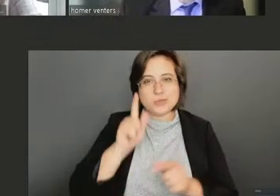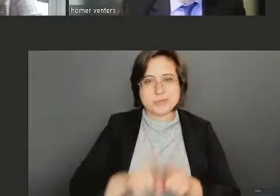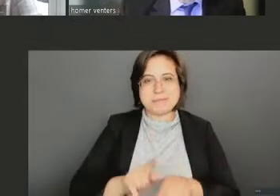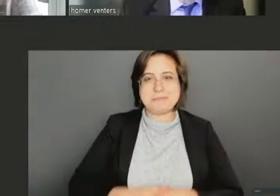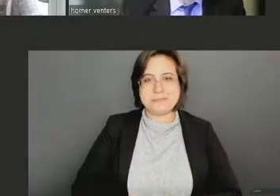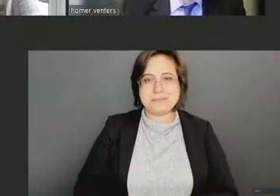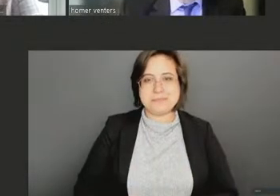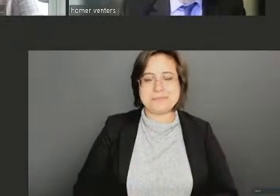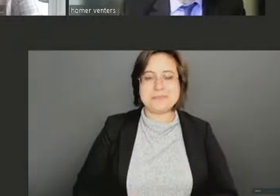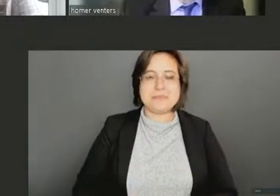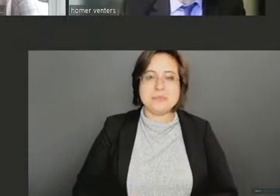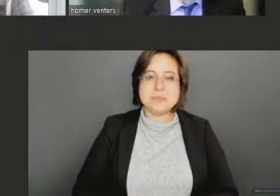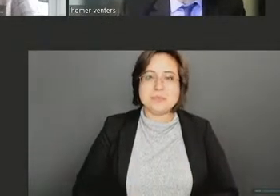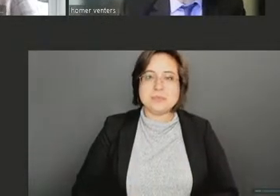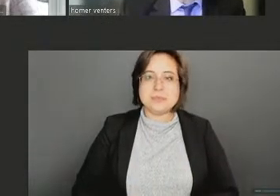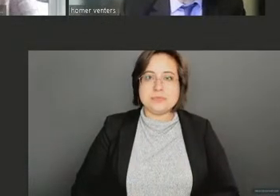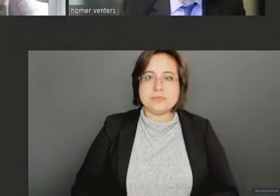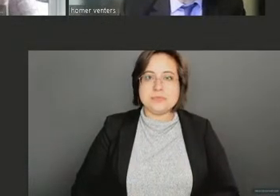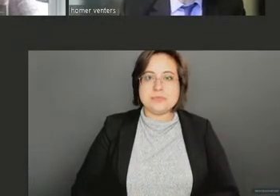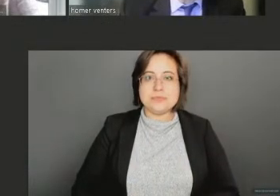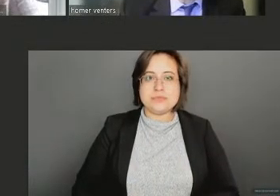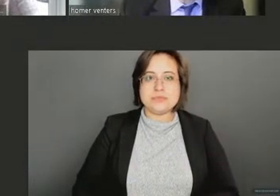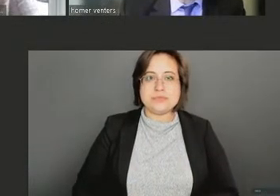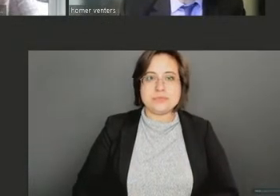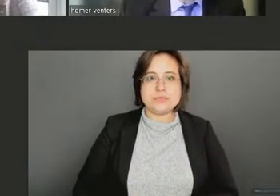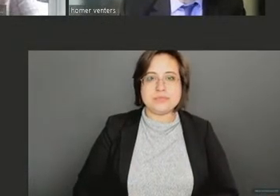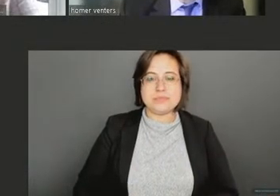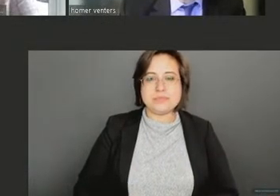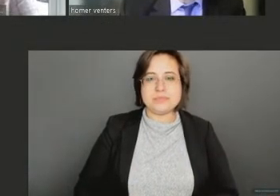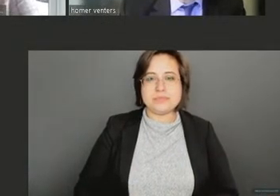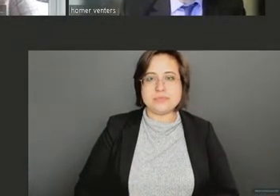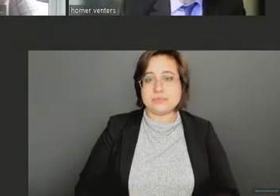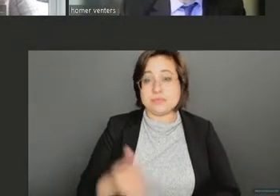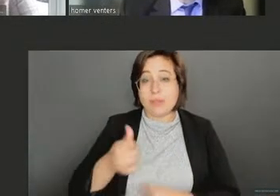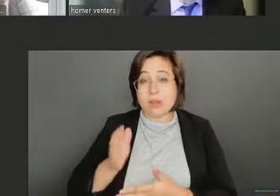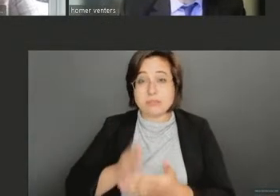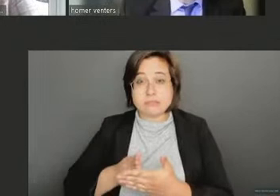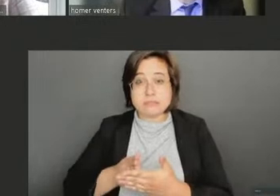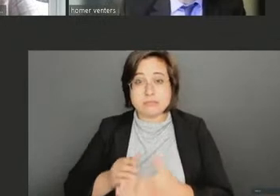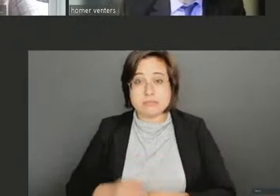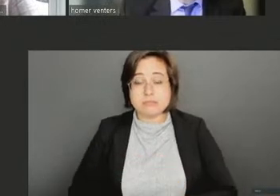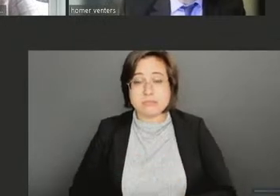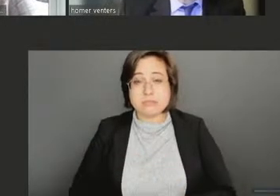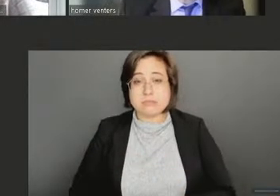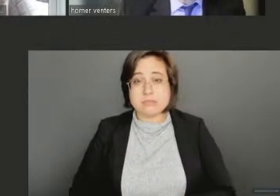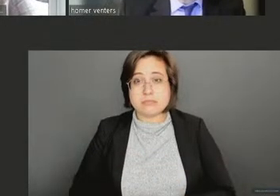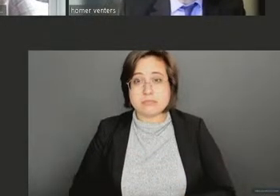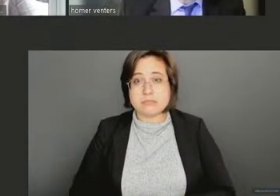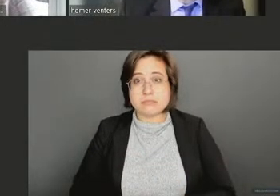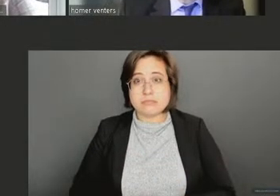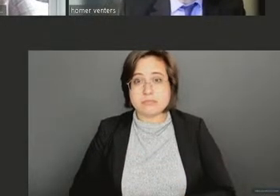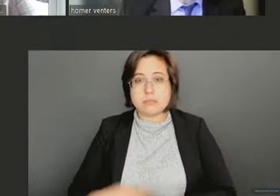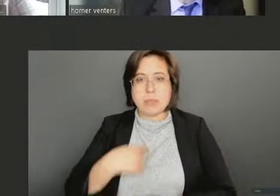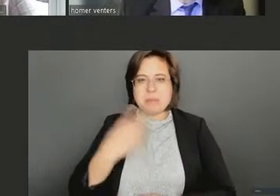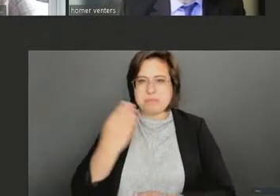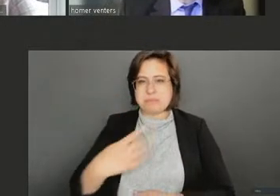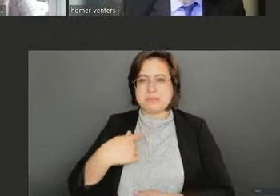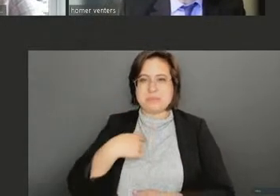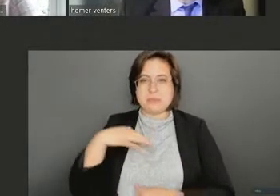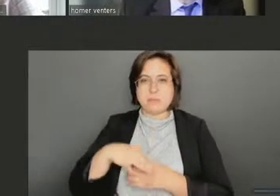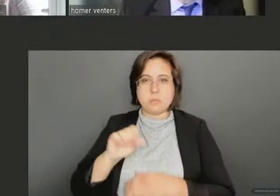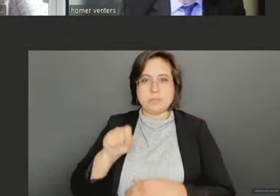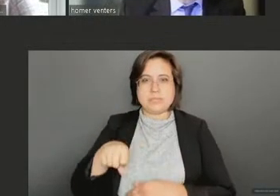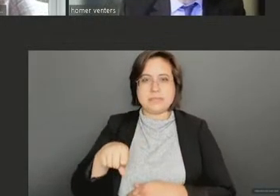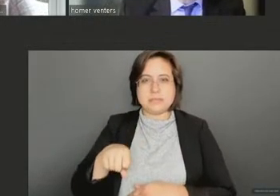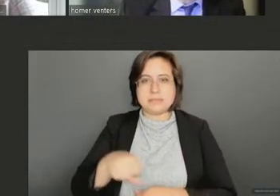Right? No nays. Any abstentions? Okay, I vote yes.